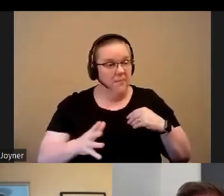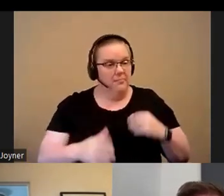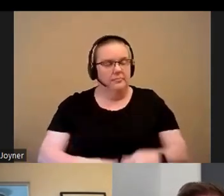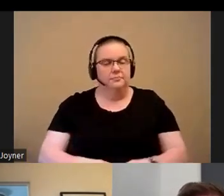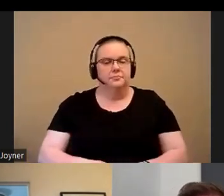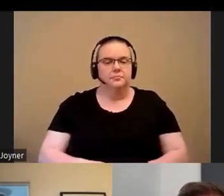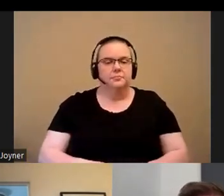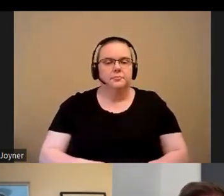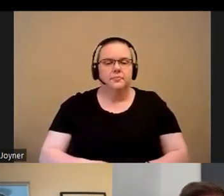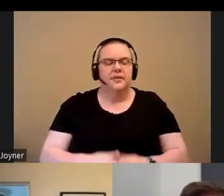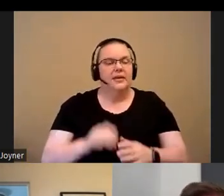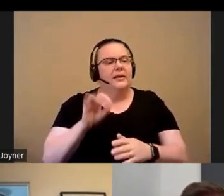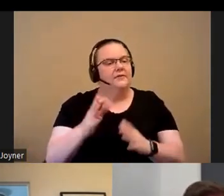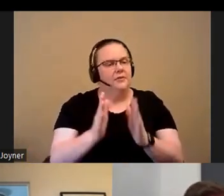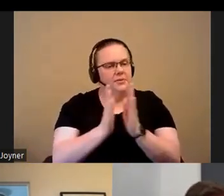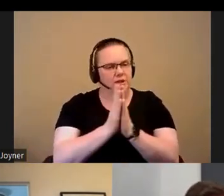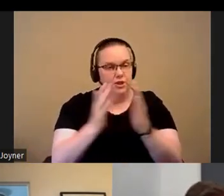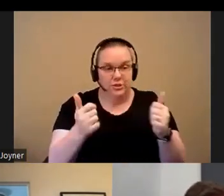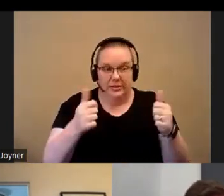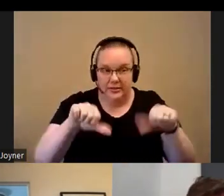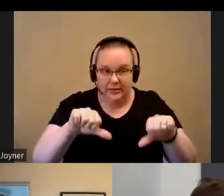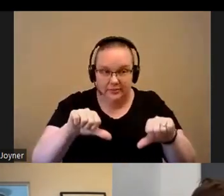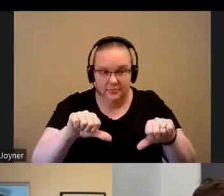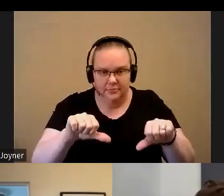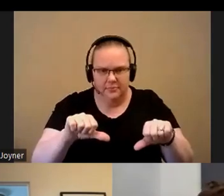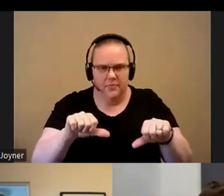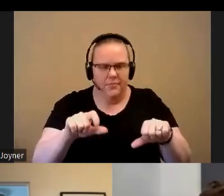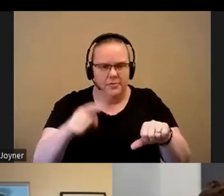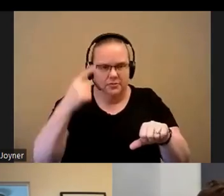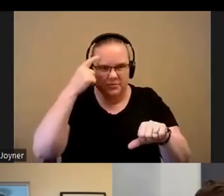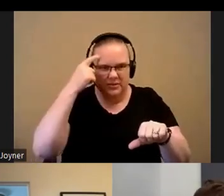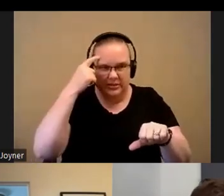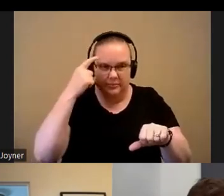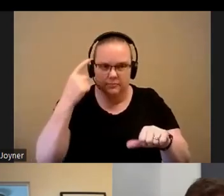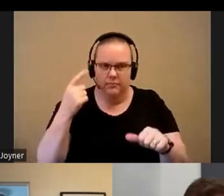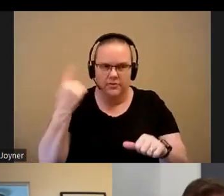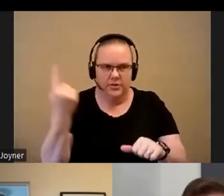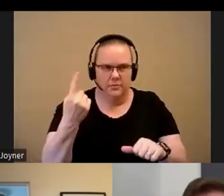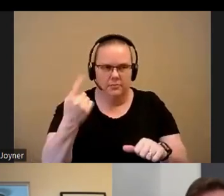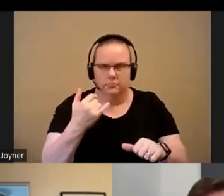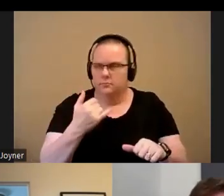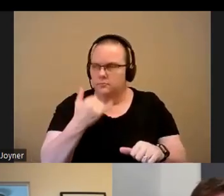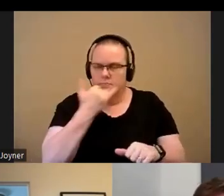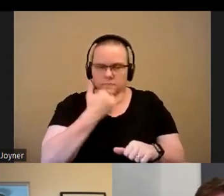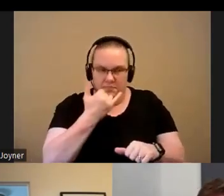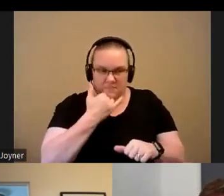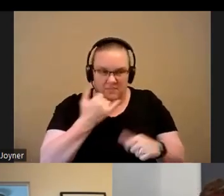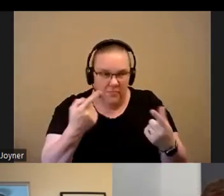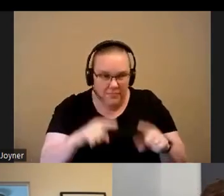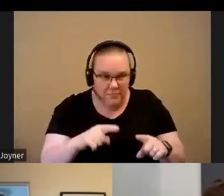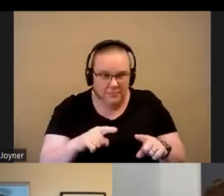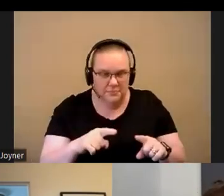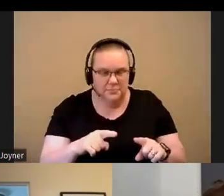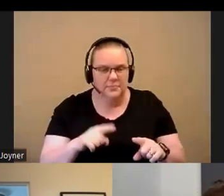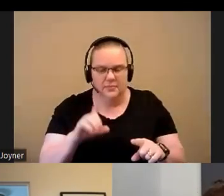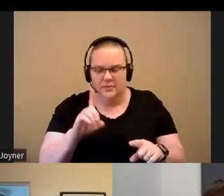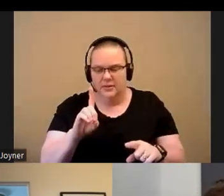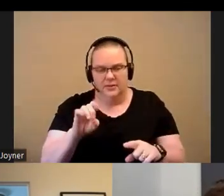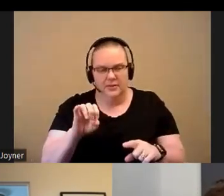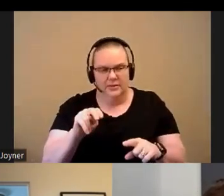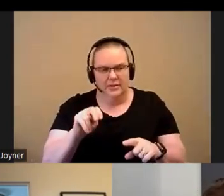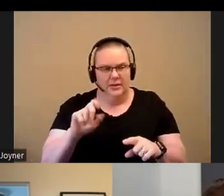unless they deny it because they think something untoward has happened, it's almost always a denial without